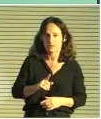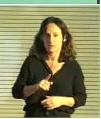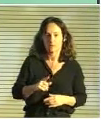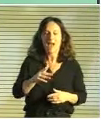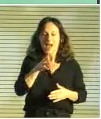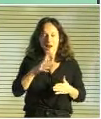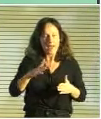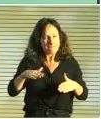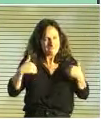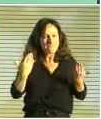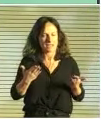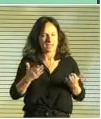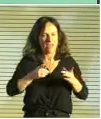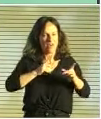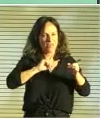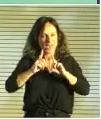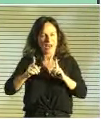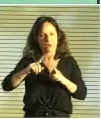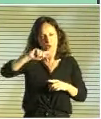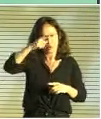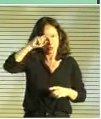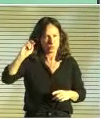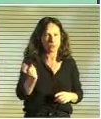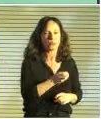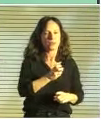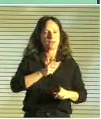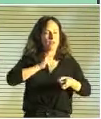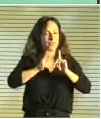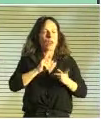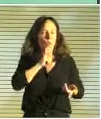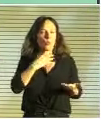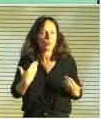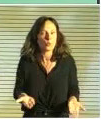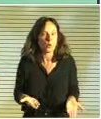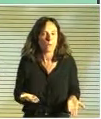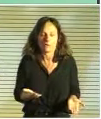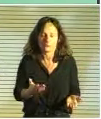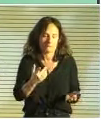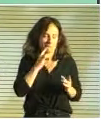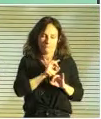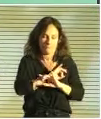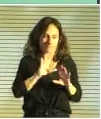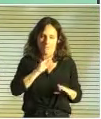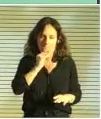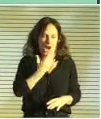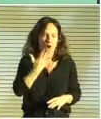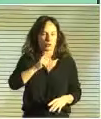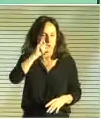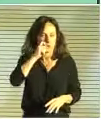this way of culture, this way of openness, this way of collaboration. It's probably also a peace